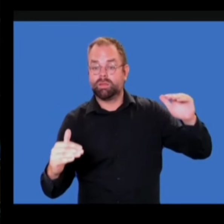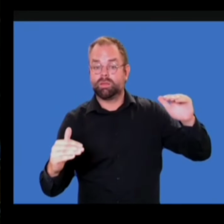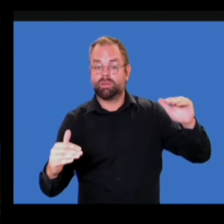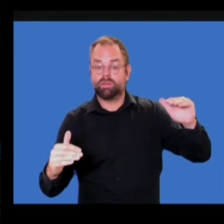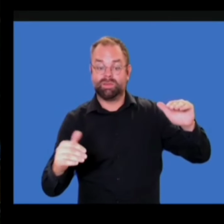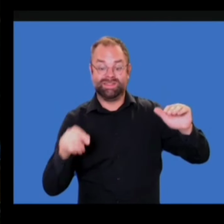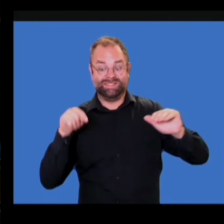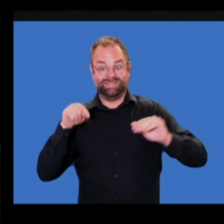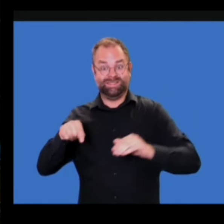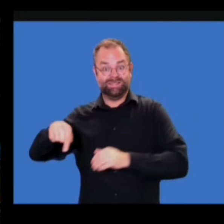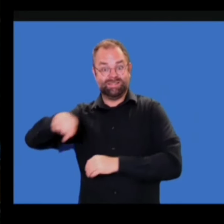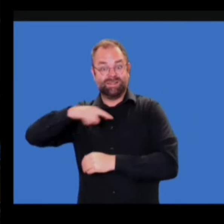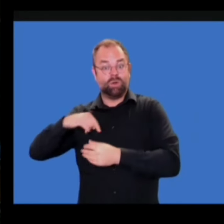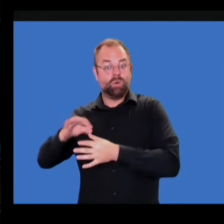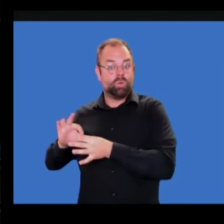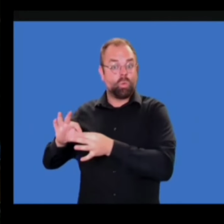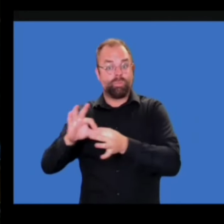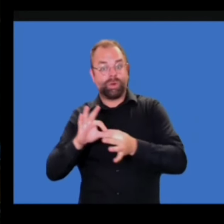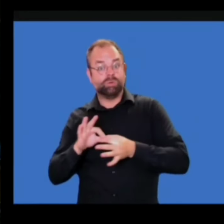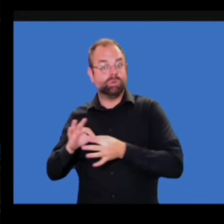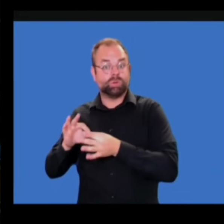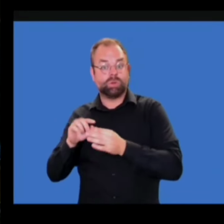necessary reforms in our global